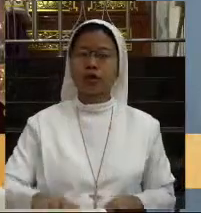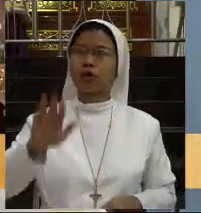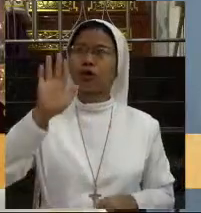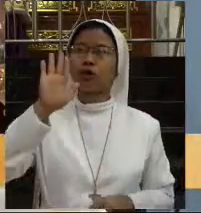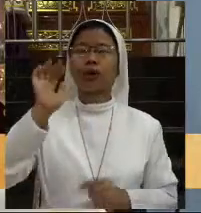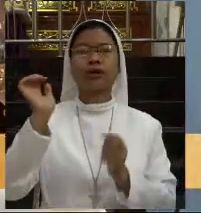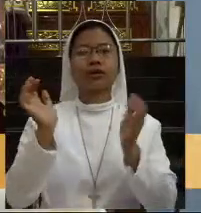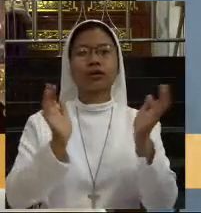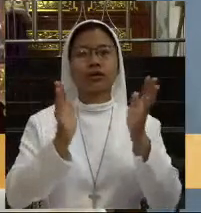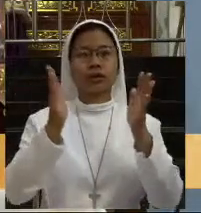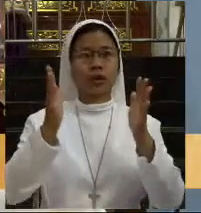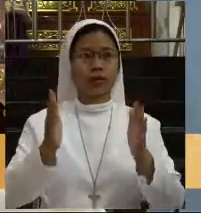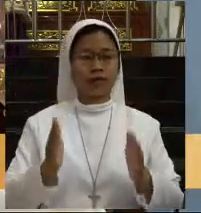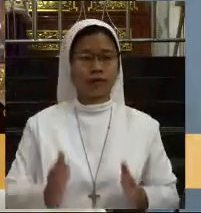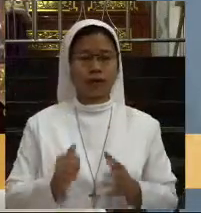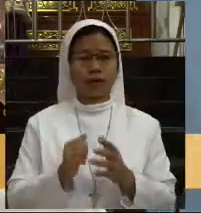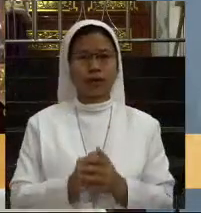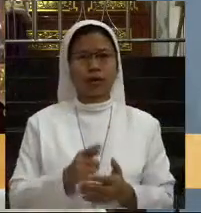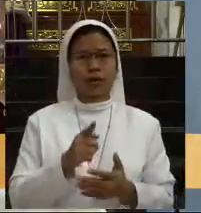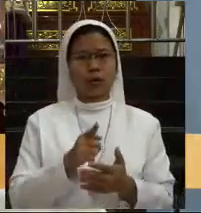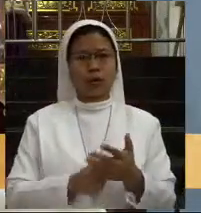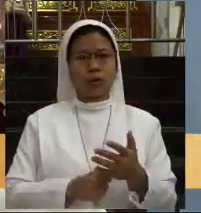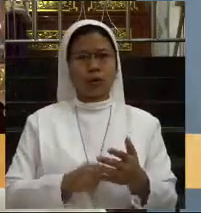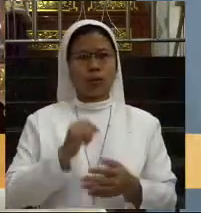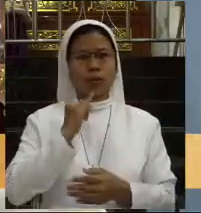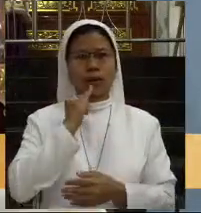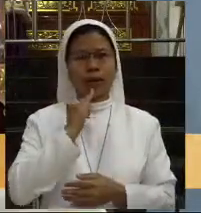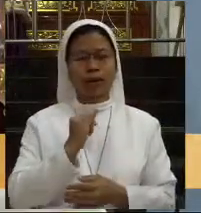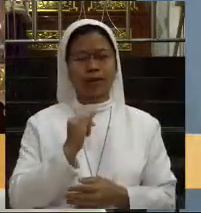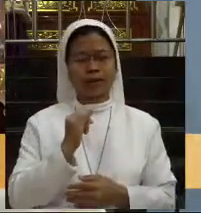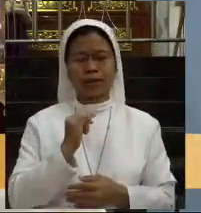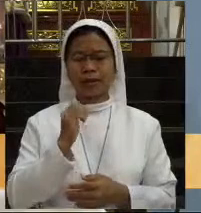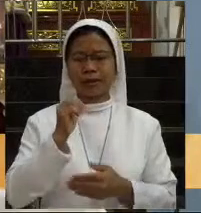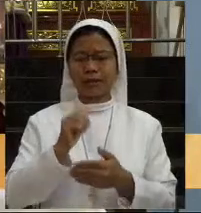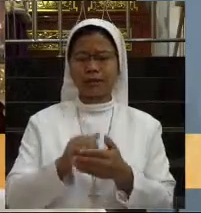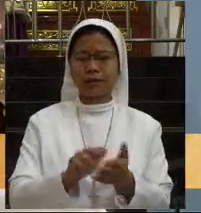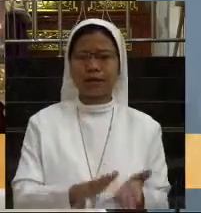When one is converted, one seldom asks for death.